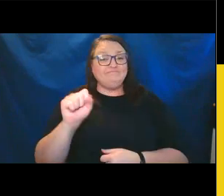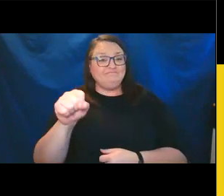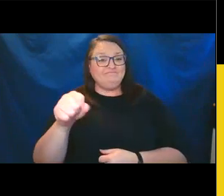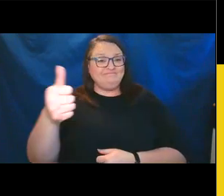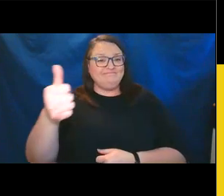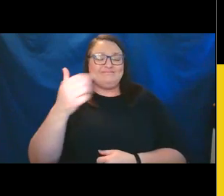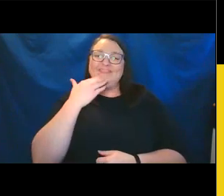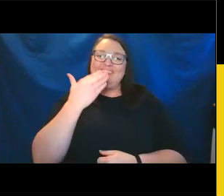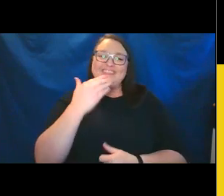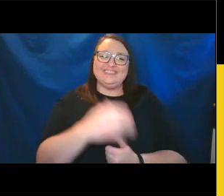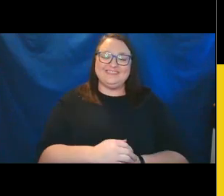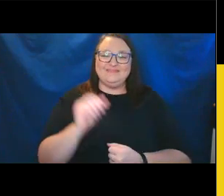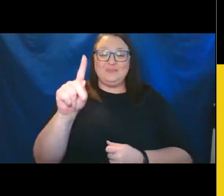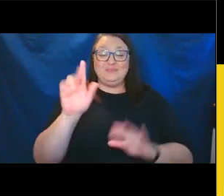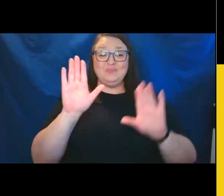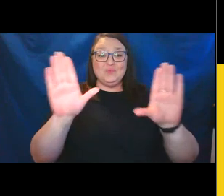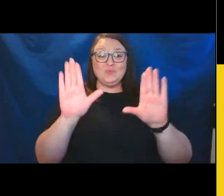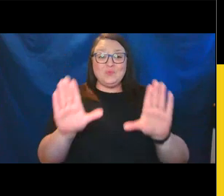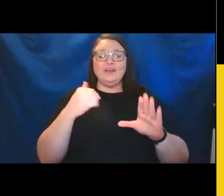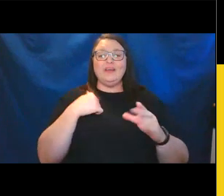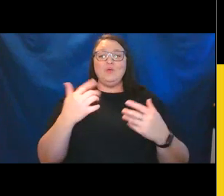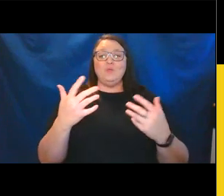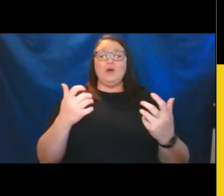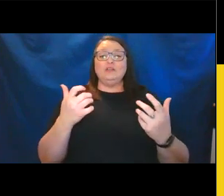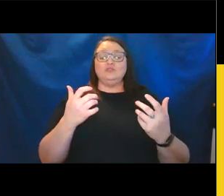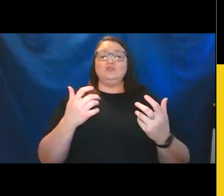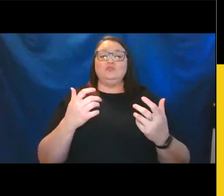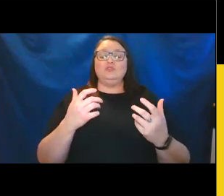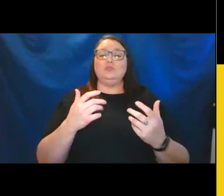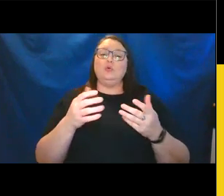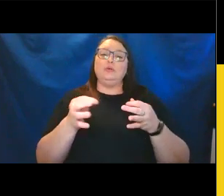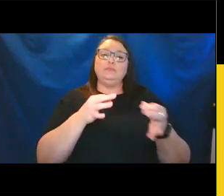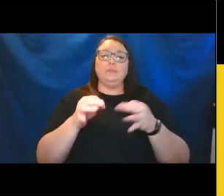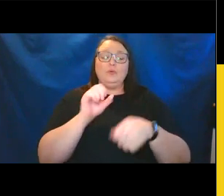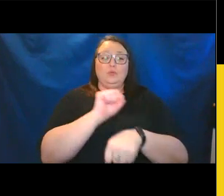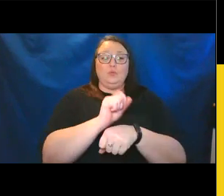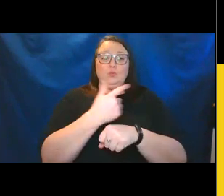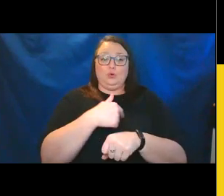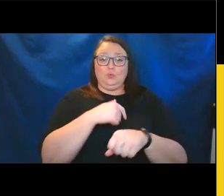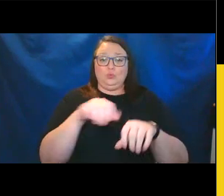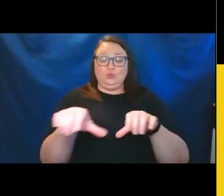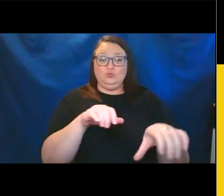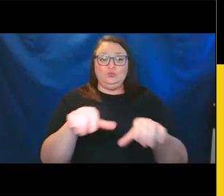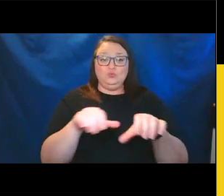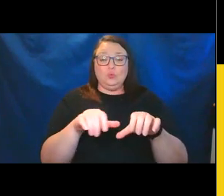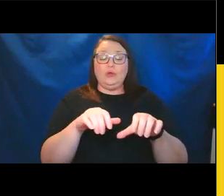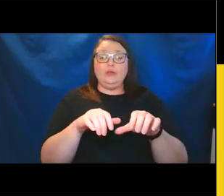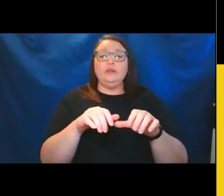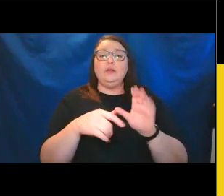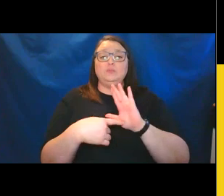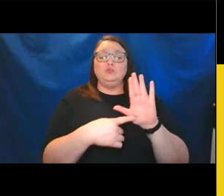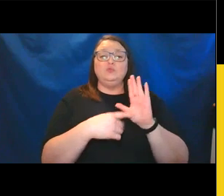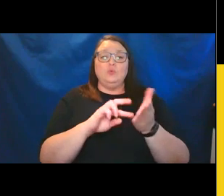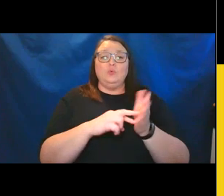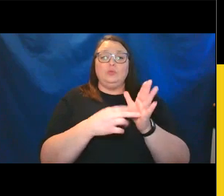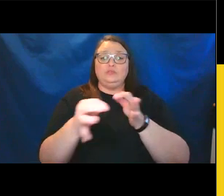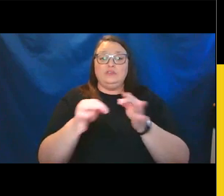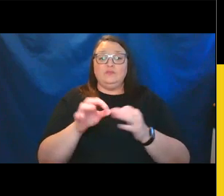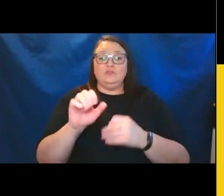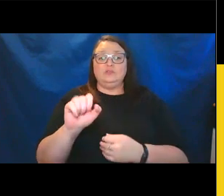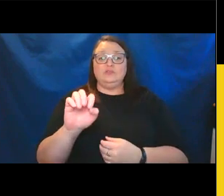Thank you. All right, great. So I just wanted to ground the work that we're doing by, showing a definition of